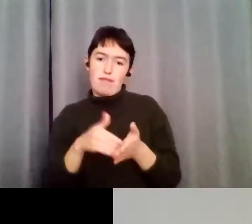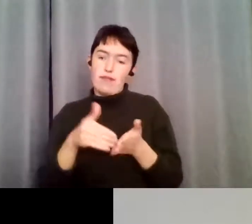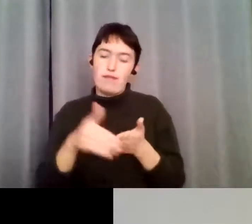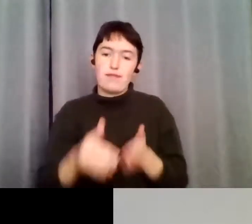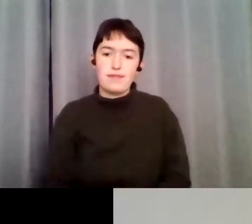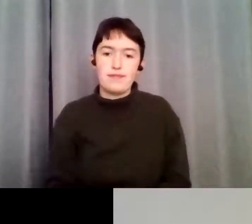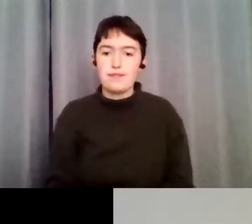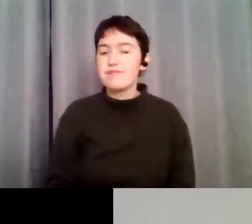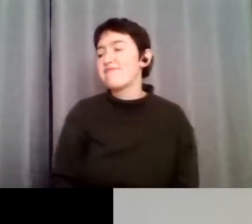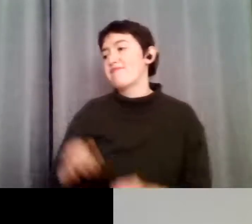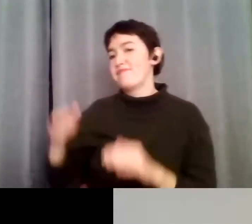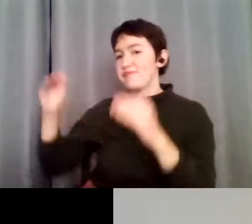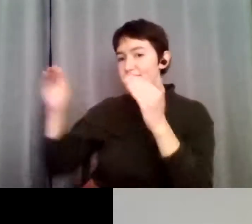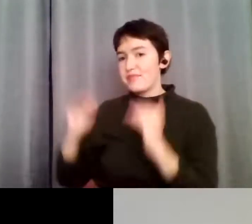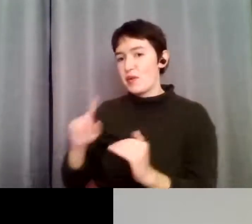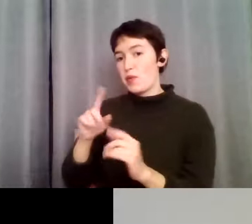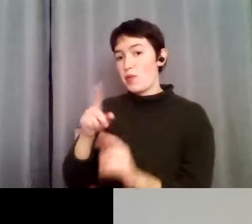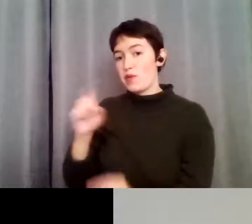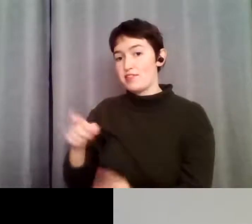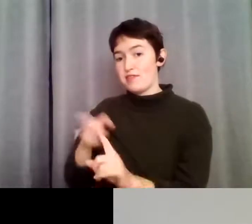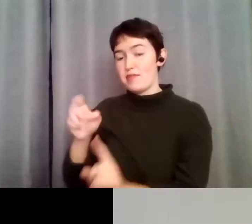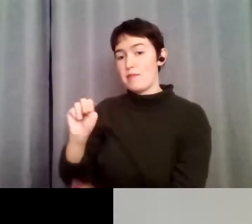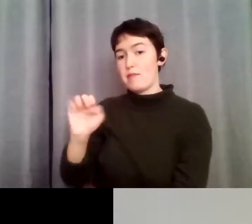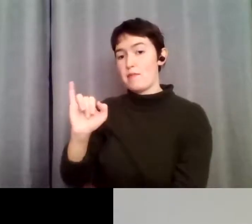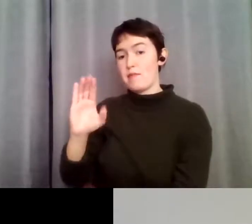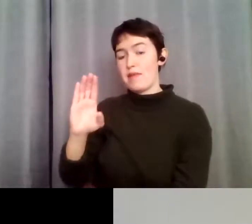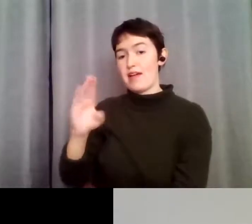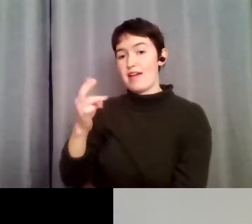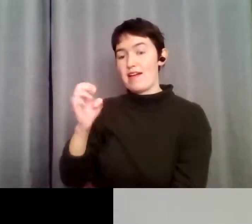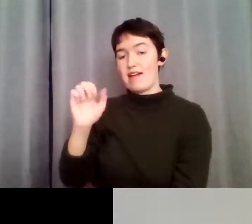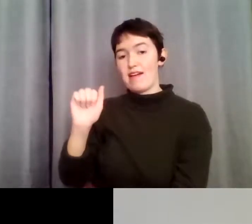Michael. Does the moon have tectonic plates?